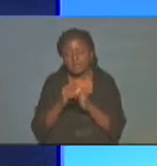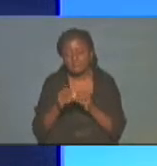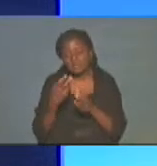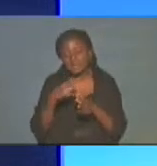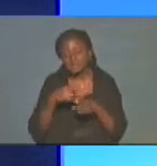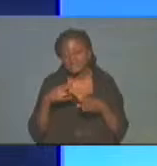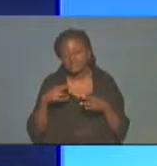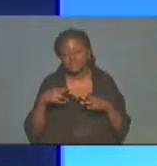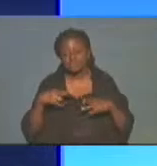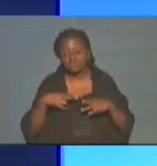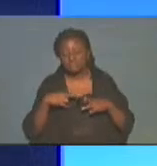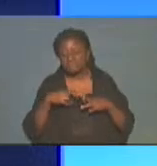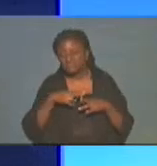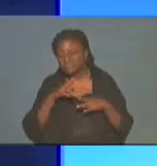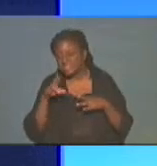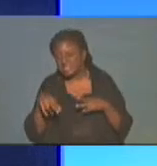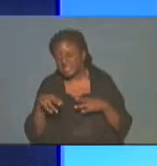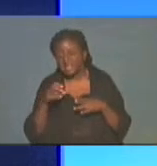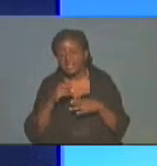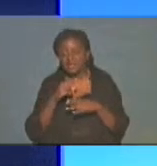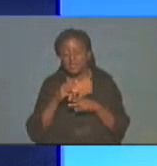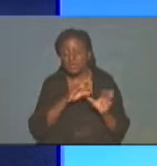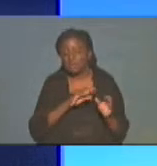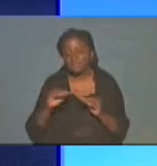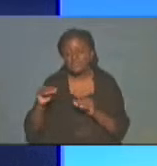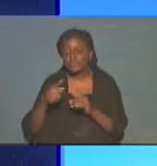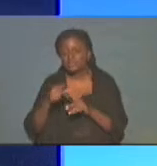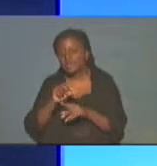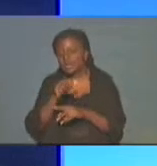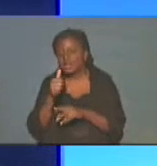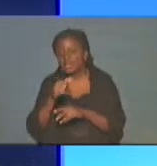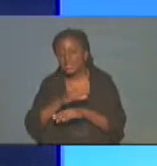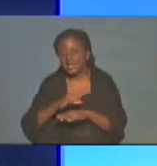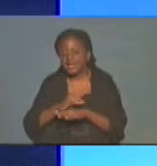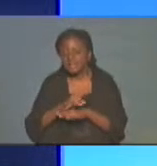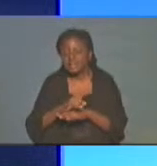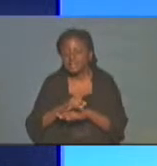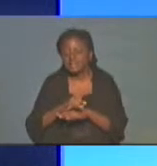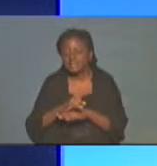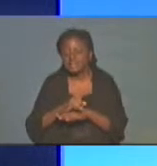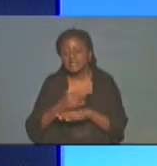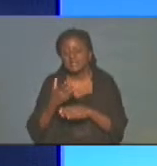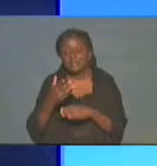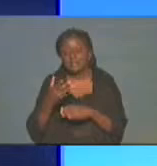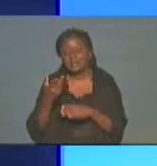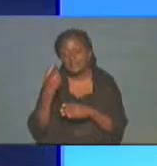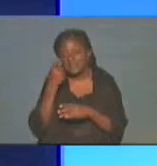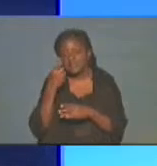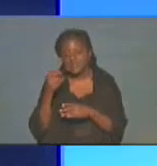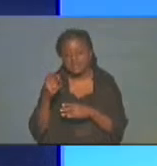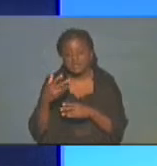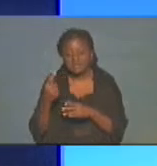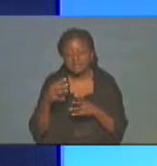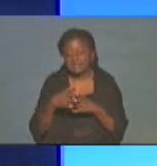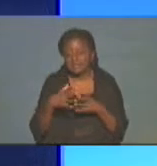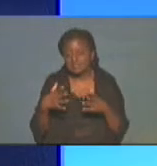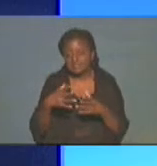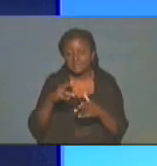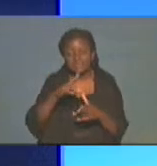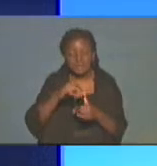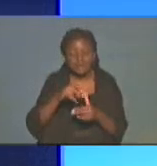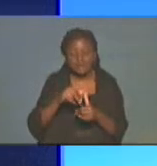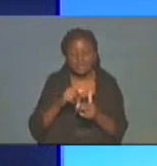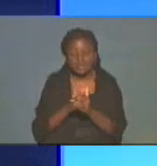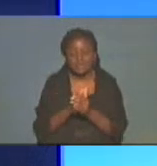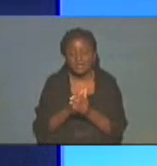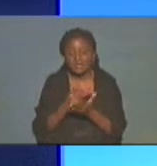wake of the dangerous storm. He says with a lack of manpower to continually enforce rules, price control officials have been on the receiving